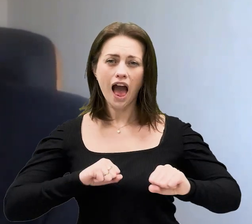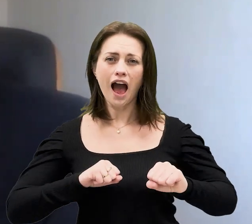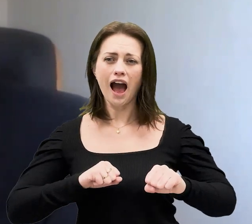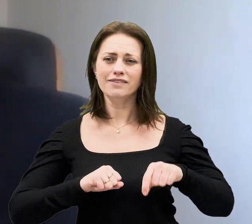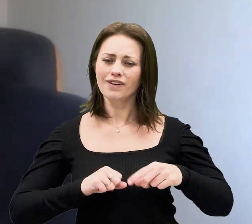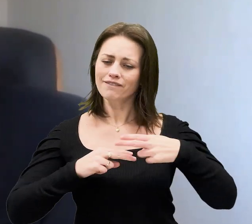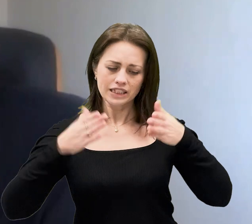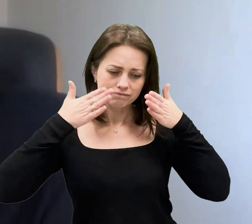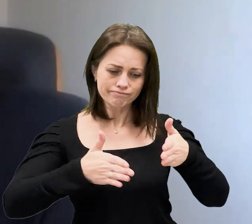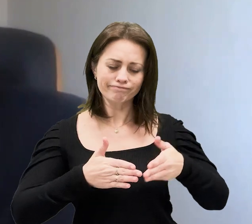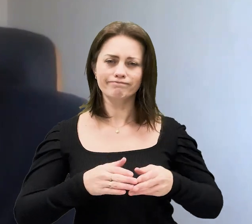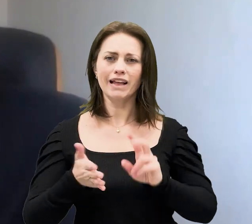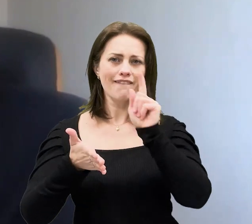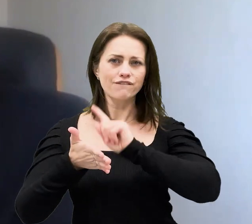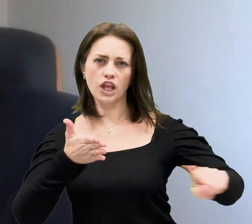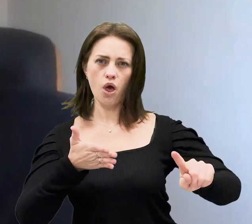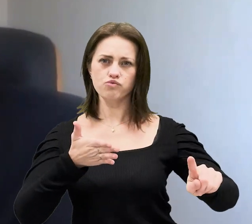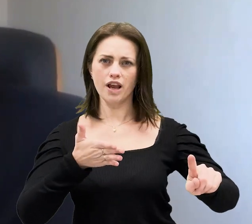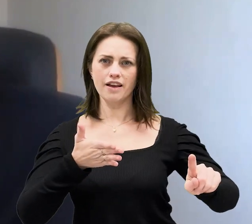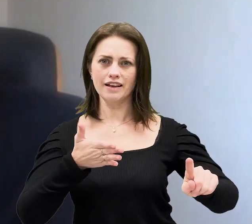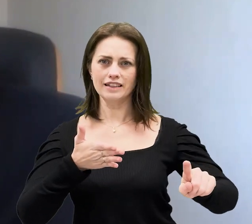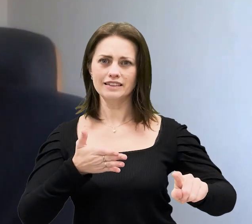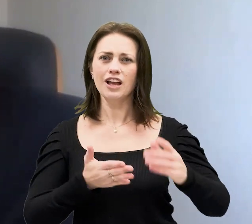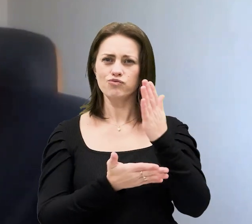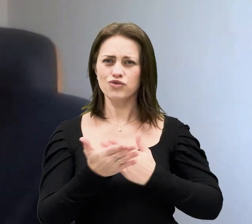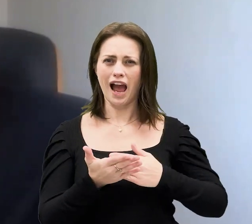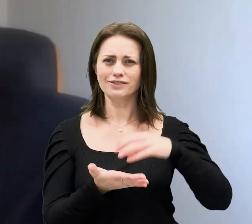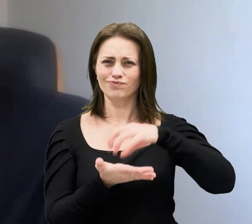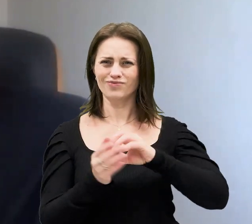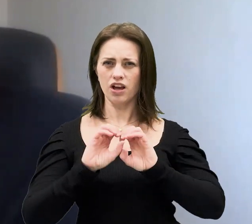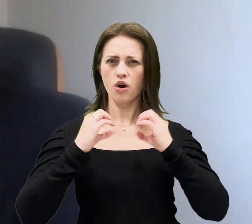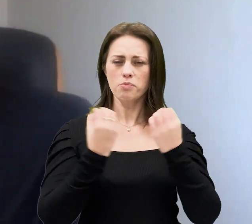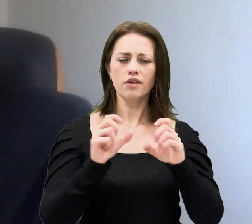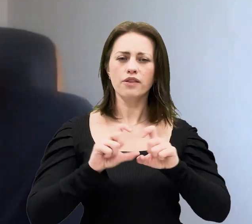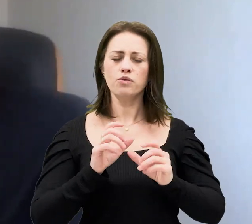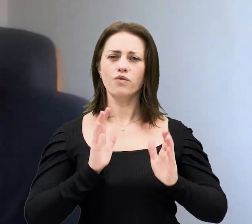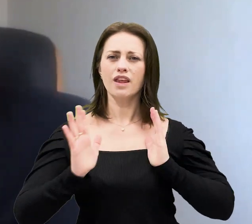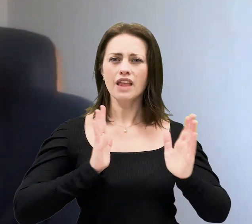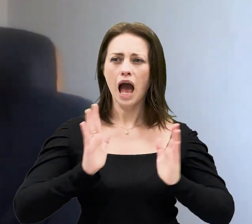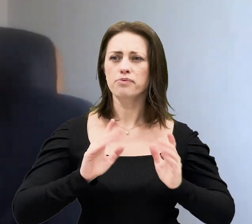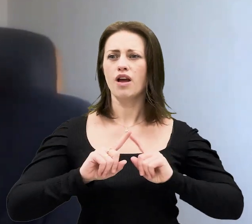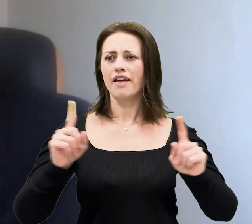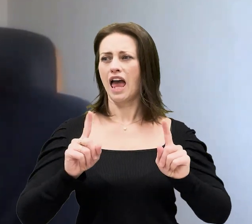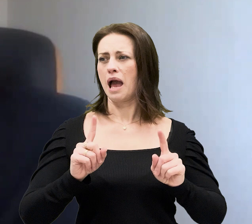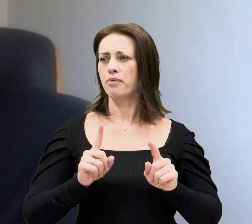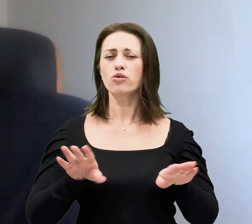focuses a lot on exclusion. So excluding certain communities on the basis of